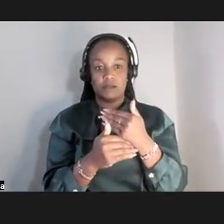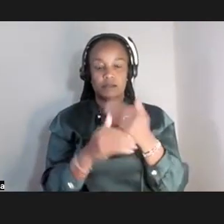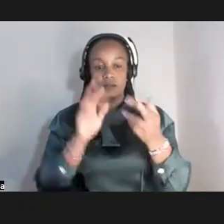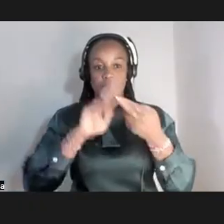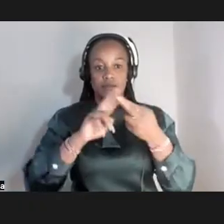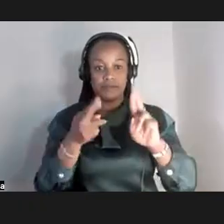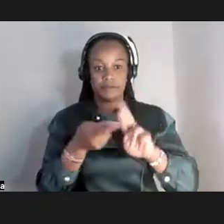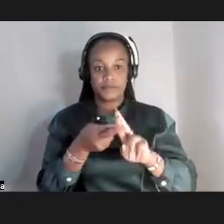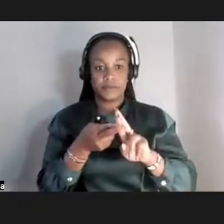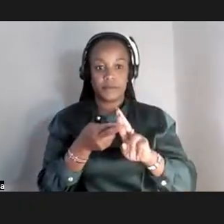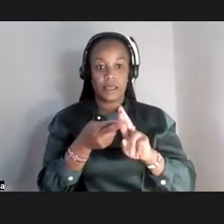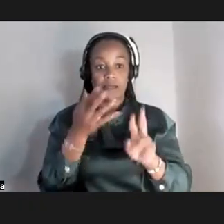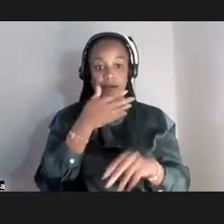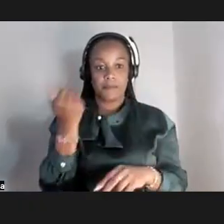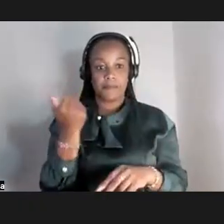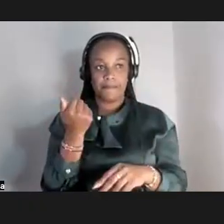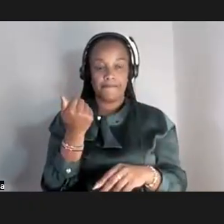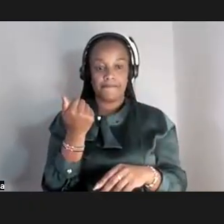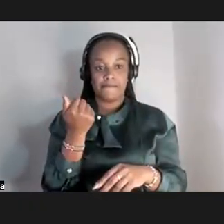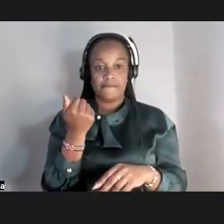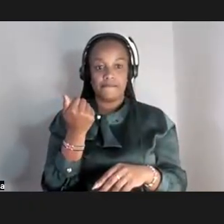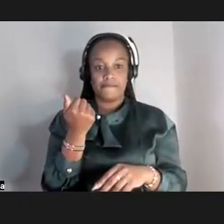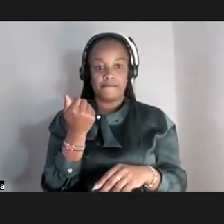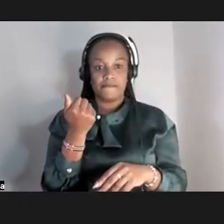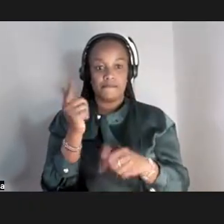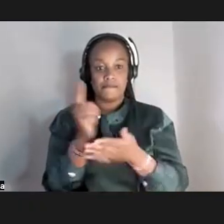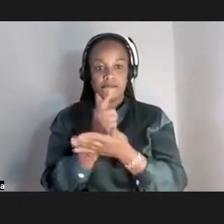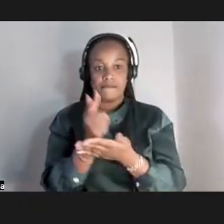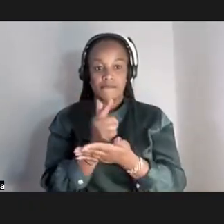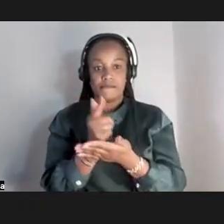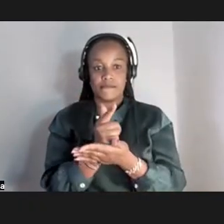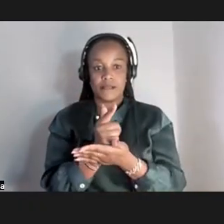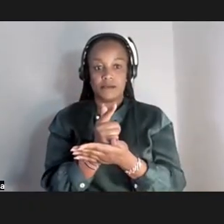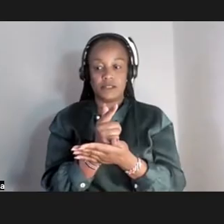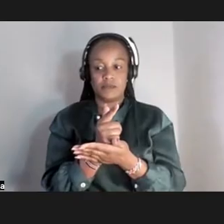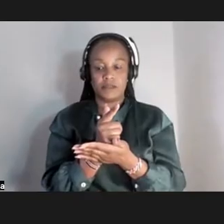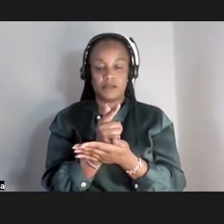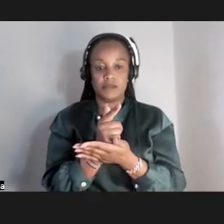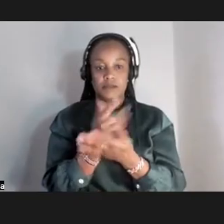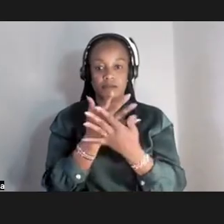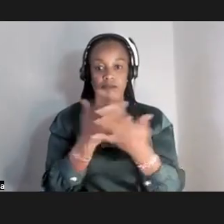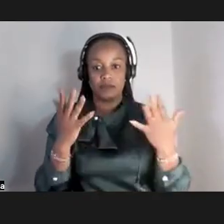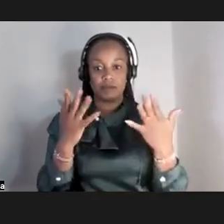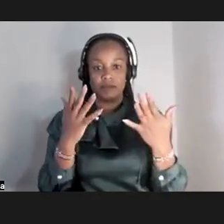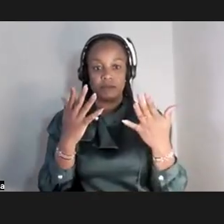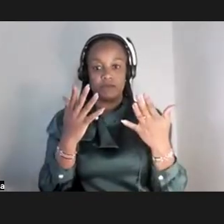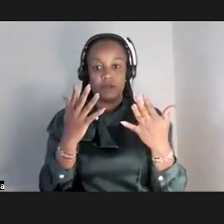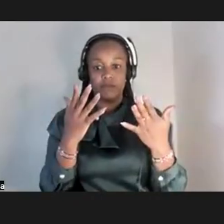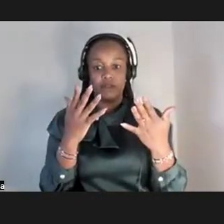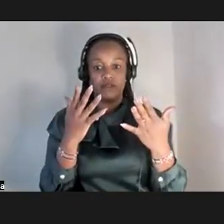rapport. And I think from the video we have seen, like the ground is